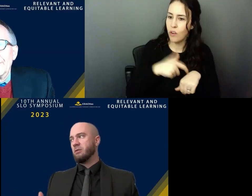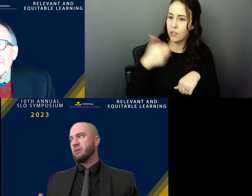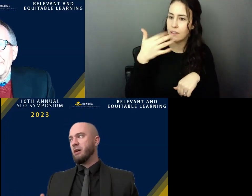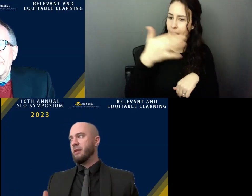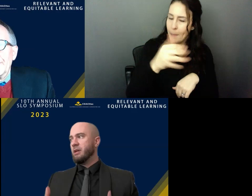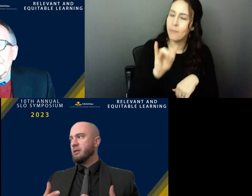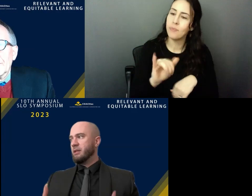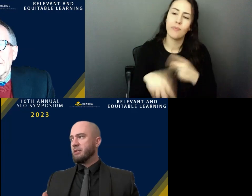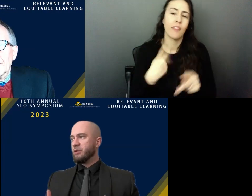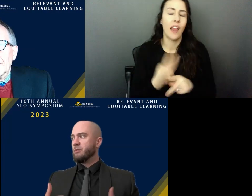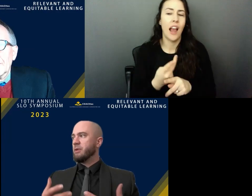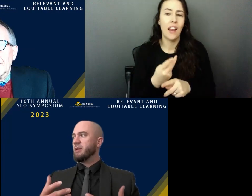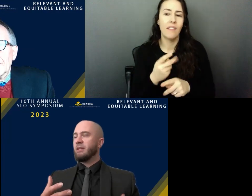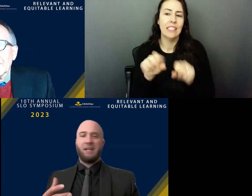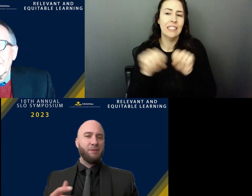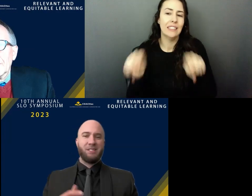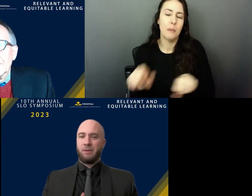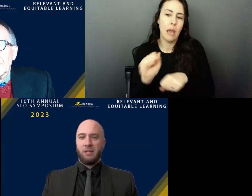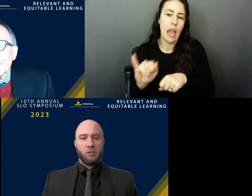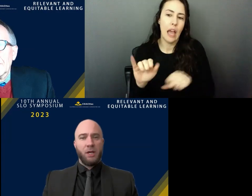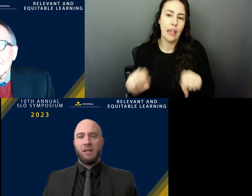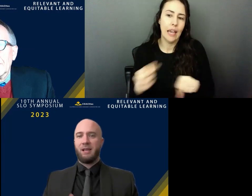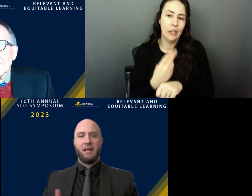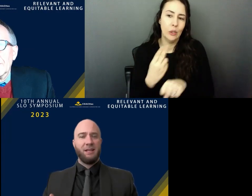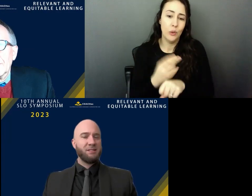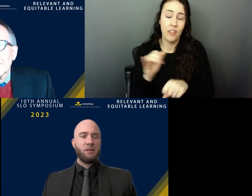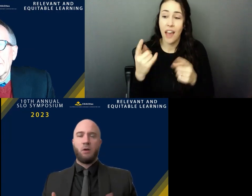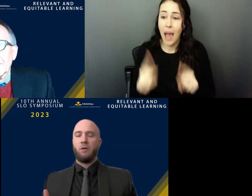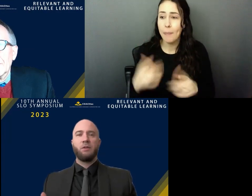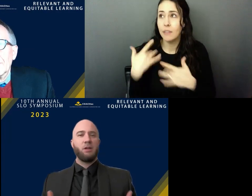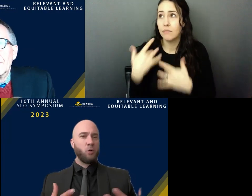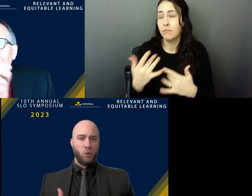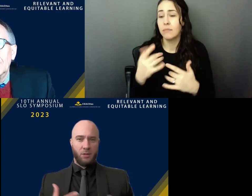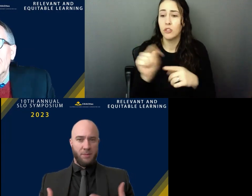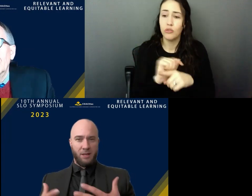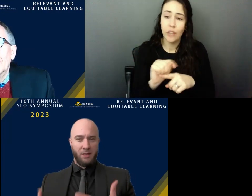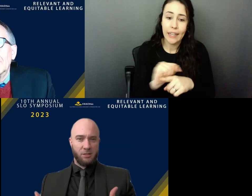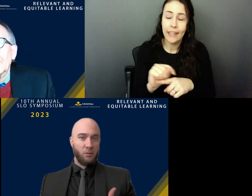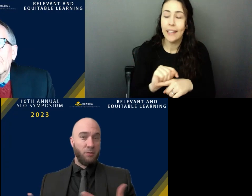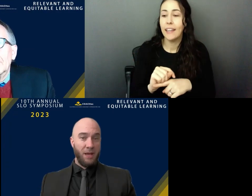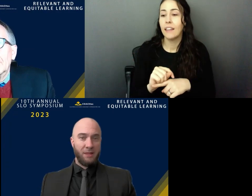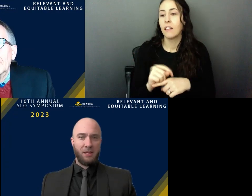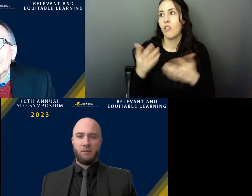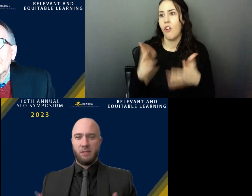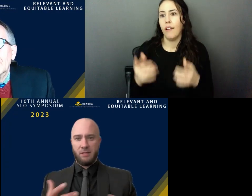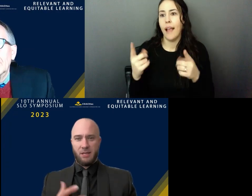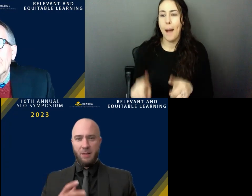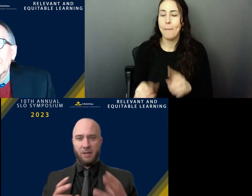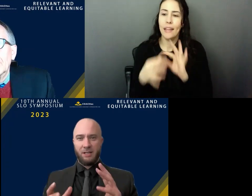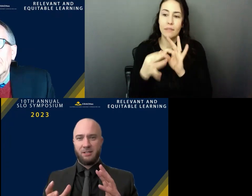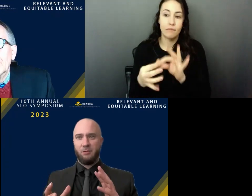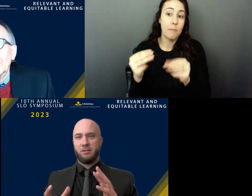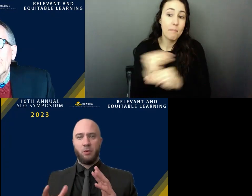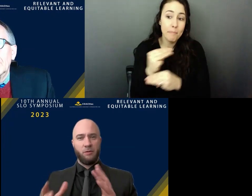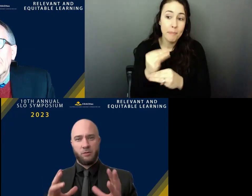can use. And that's what's like, that happens typically in training. That's already occurred in many things, like with math. Like you see this